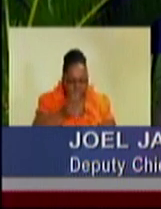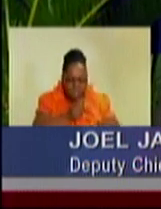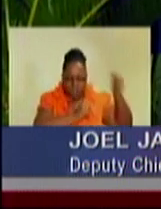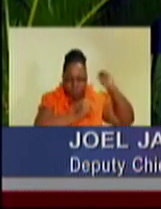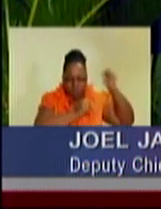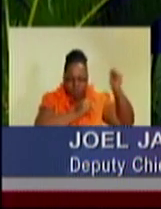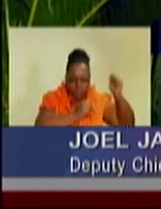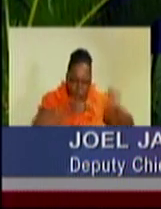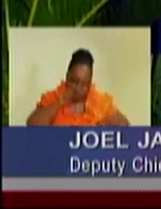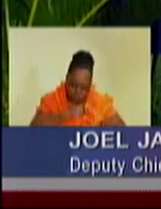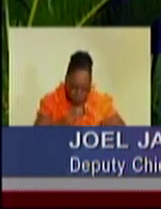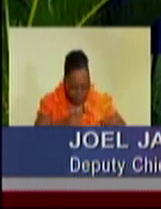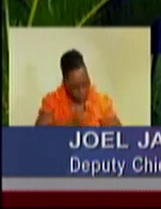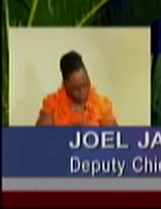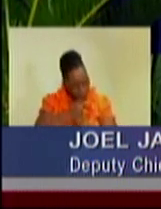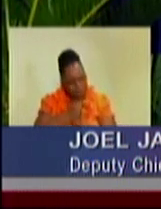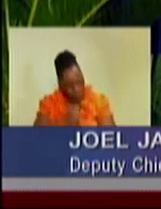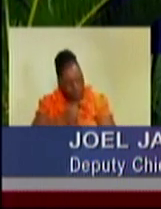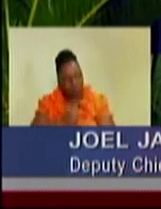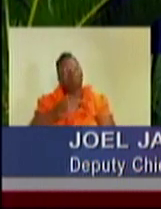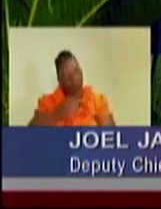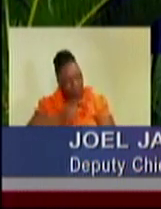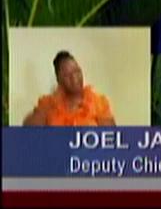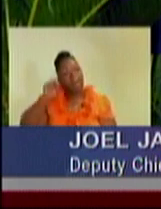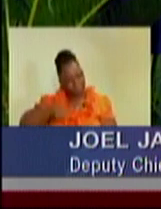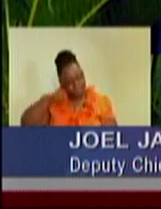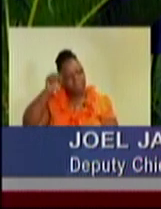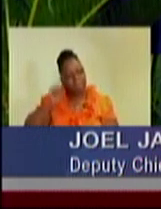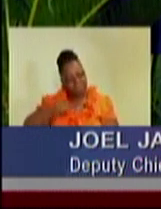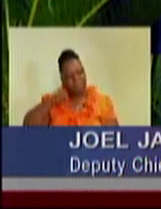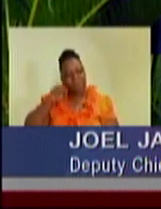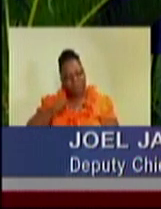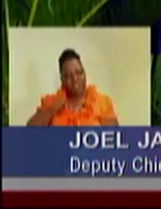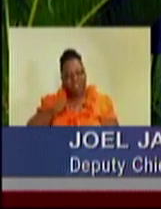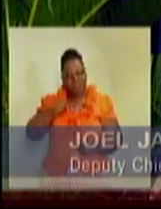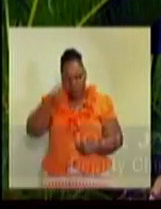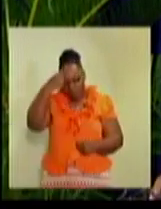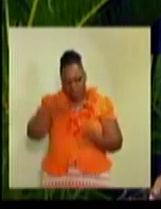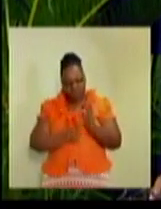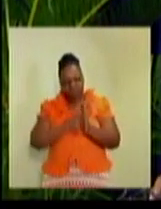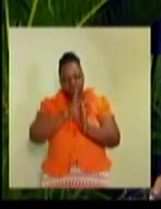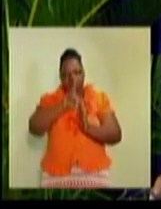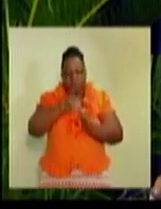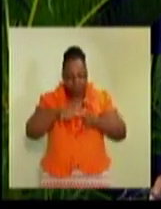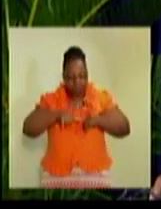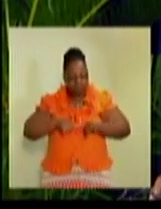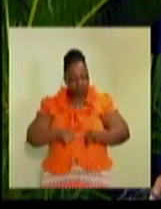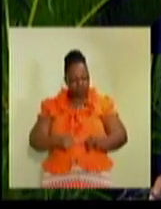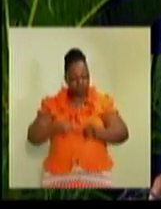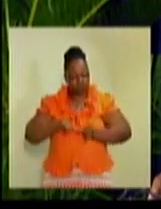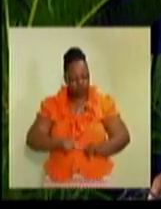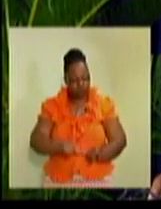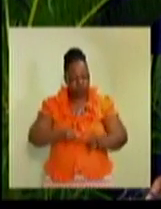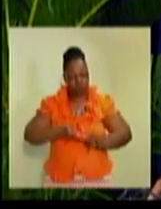ensure that Tobago's development, that the pace of the island's development continues unabated. We